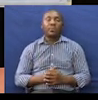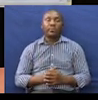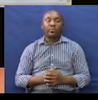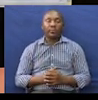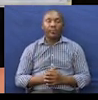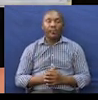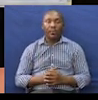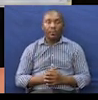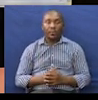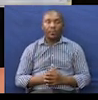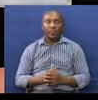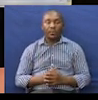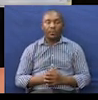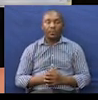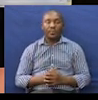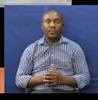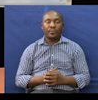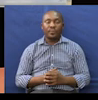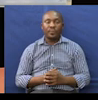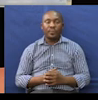of communalism.